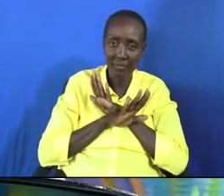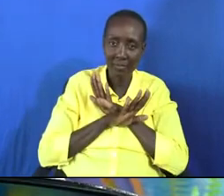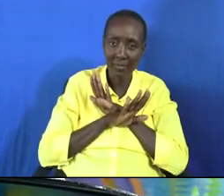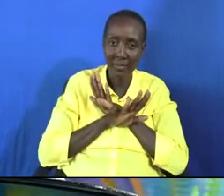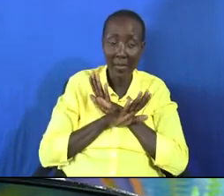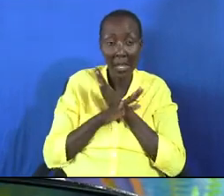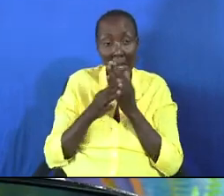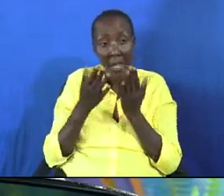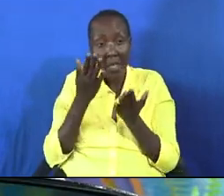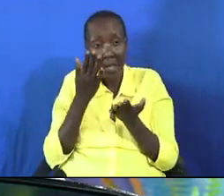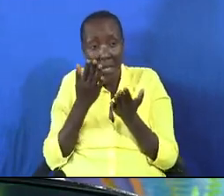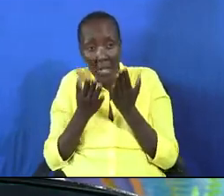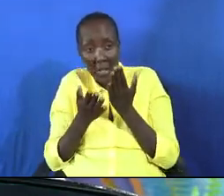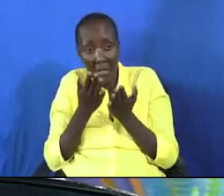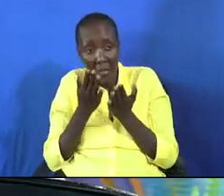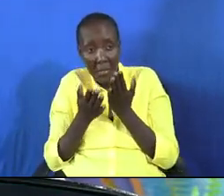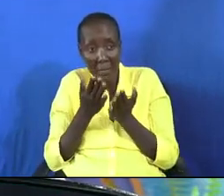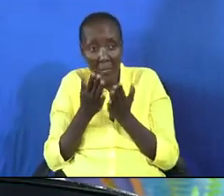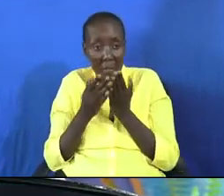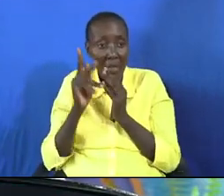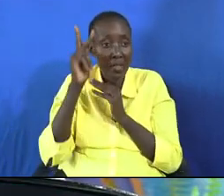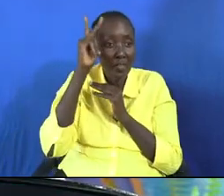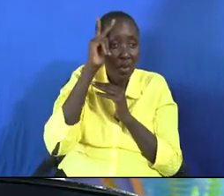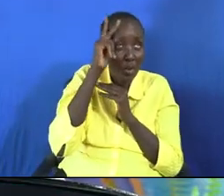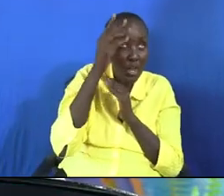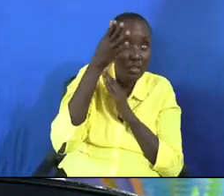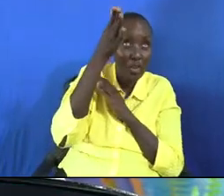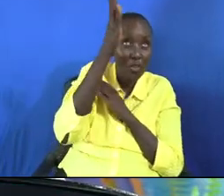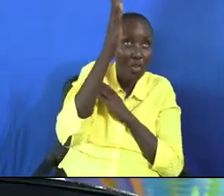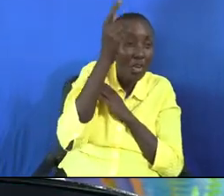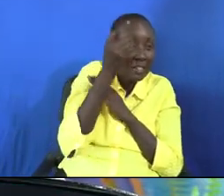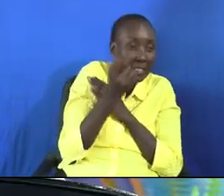Is it because of the knowledge of God that we have?